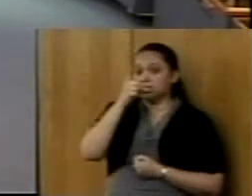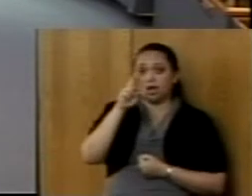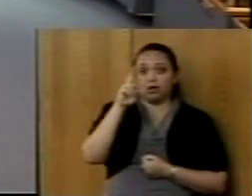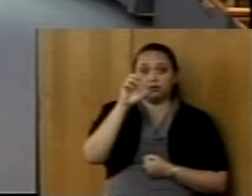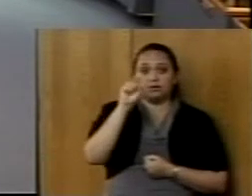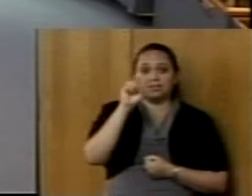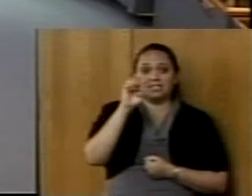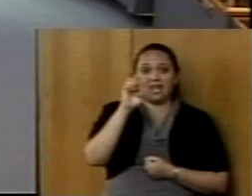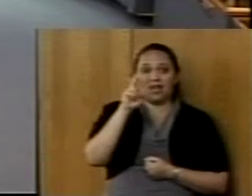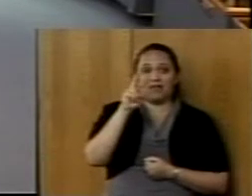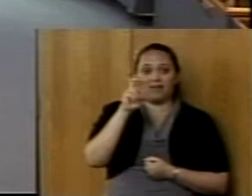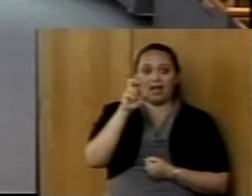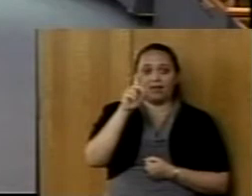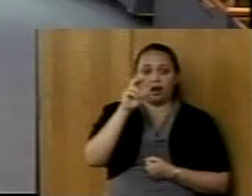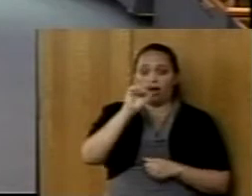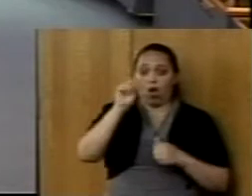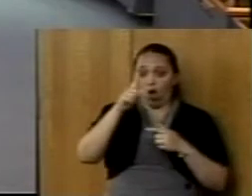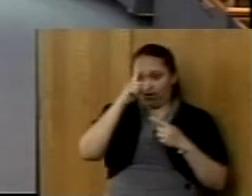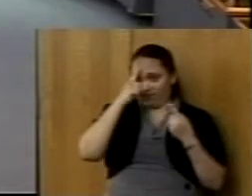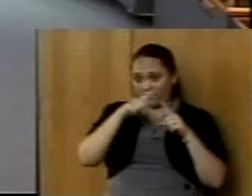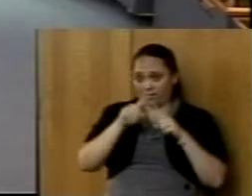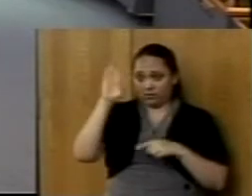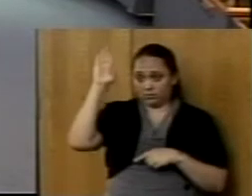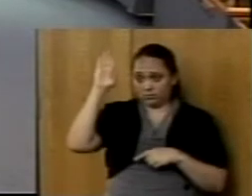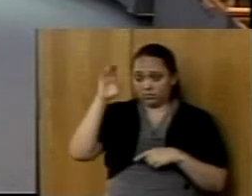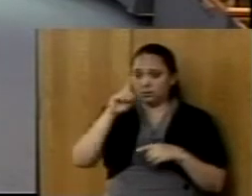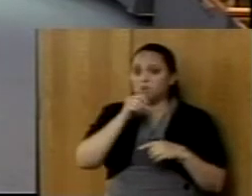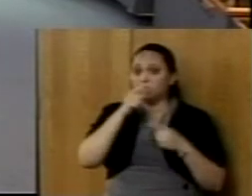All in favor, raise your right hand. All opposed?